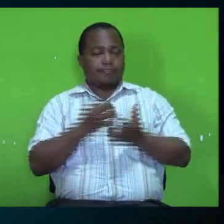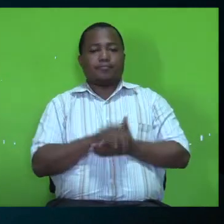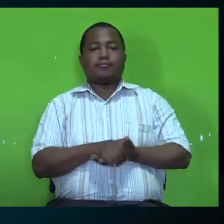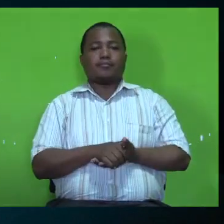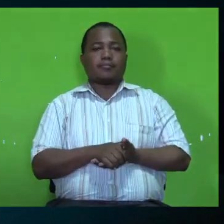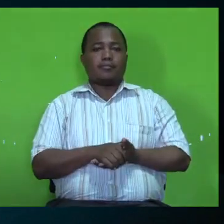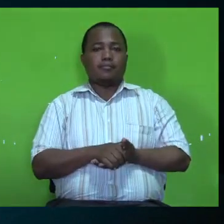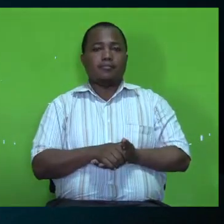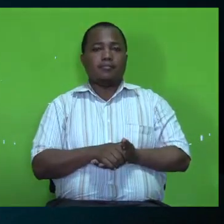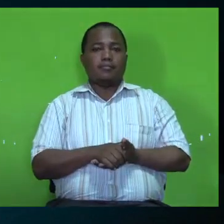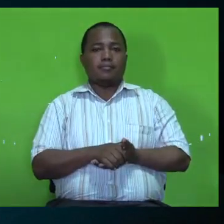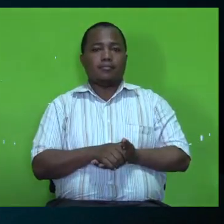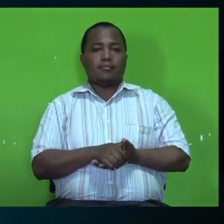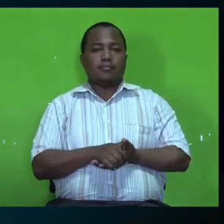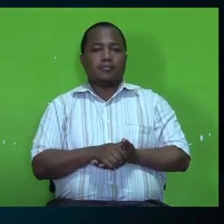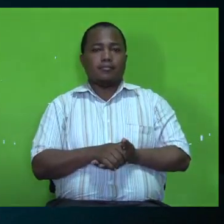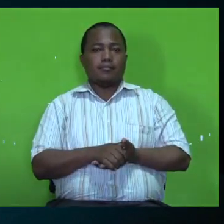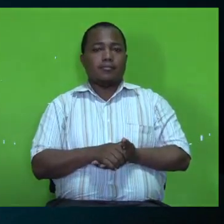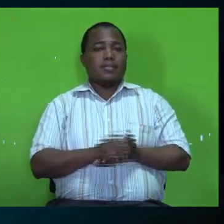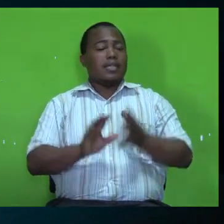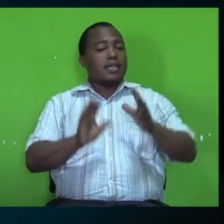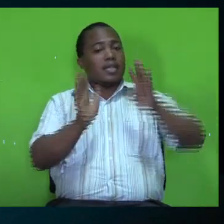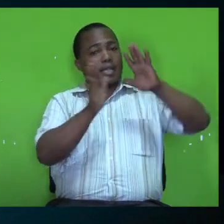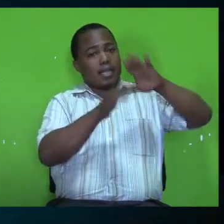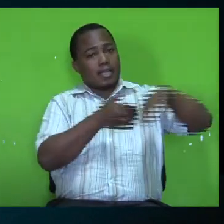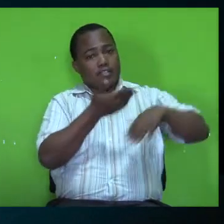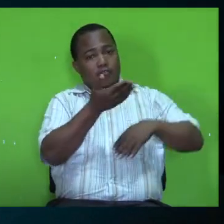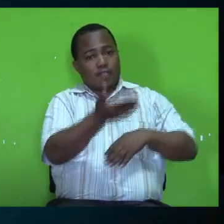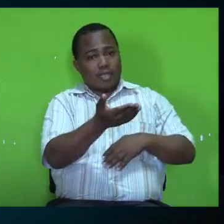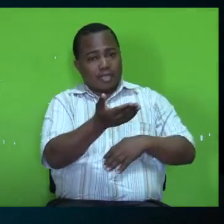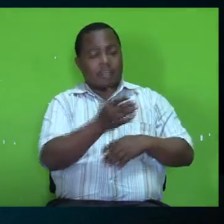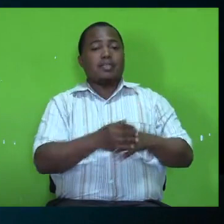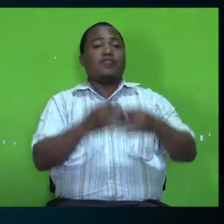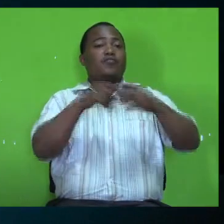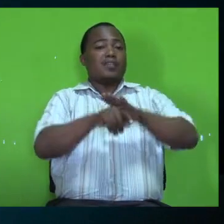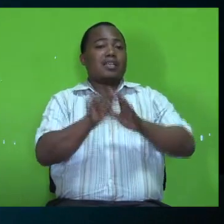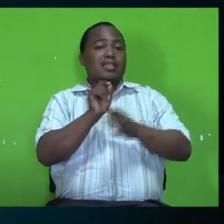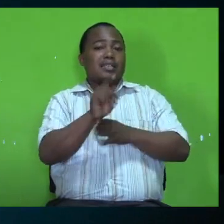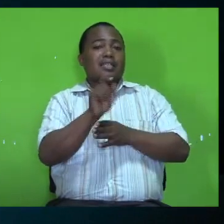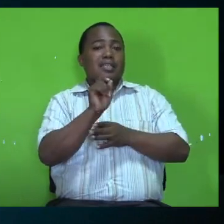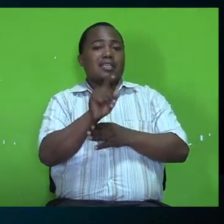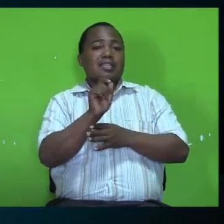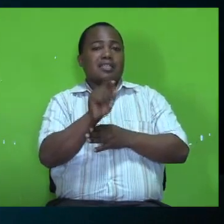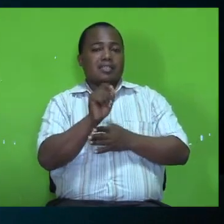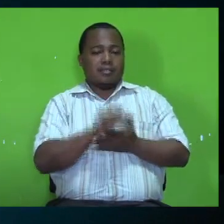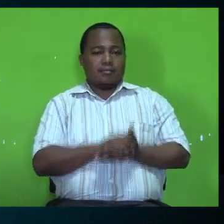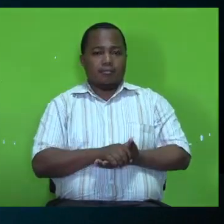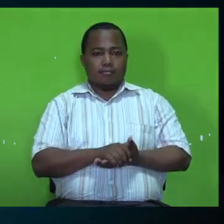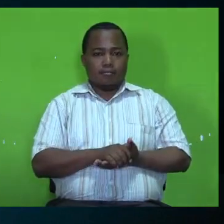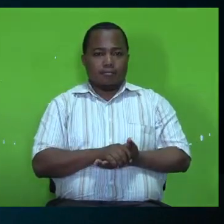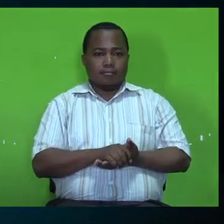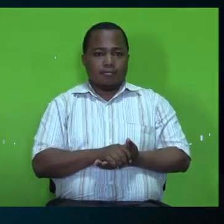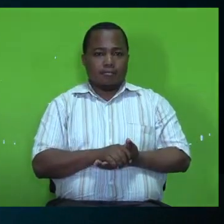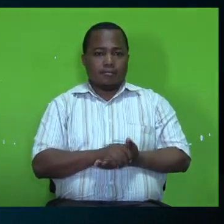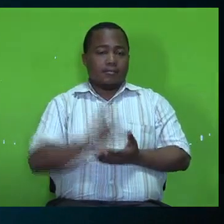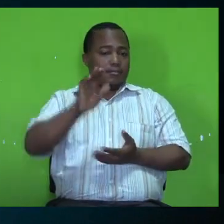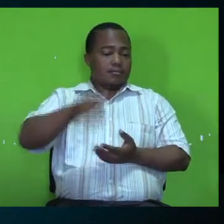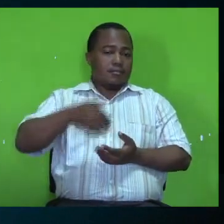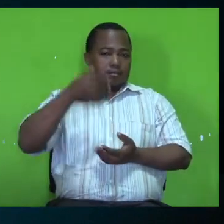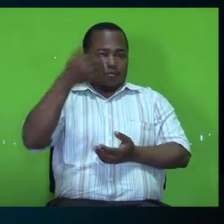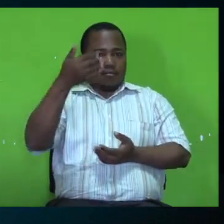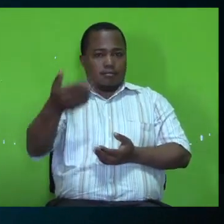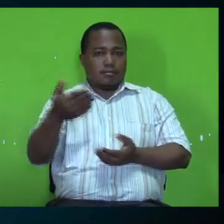dyes, he left it for 6 hours.